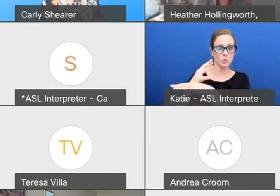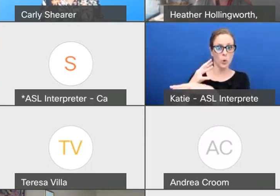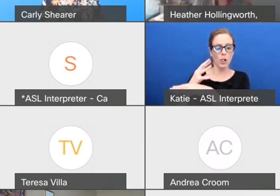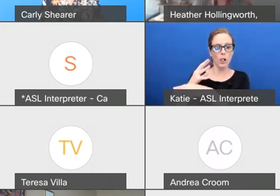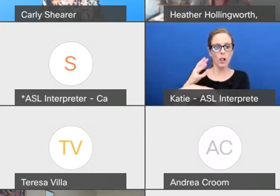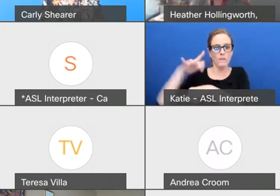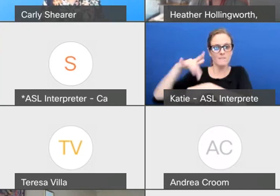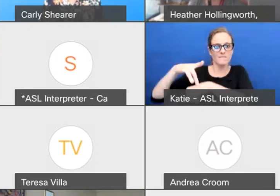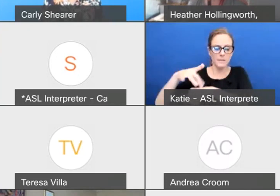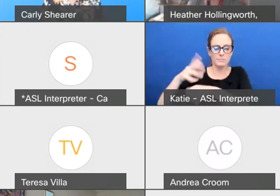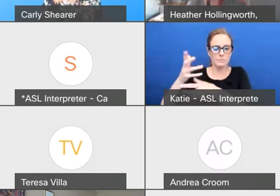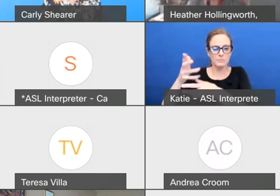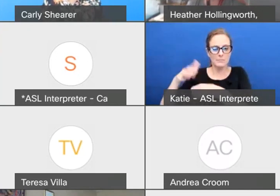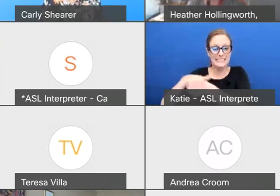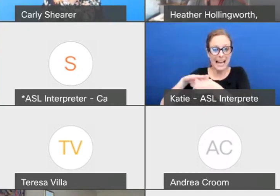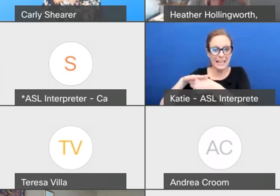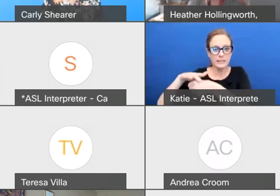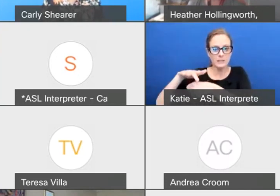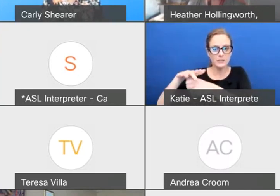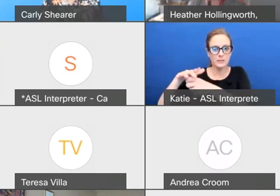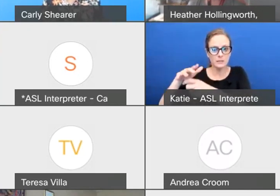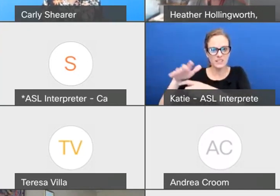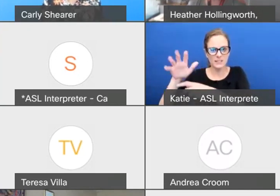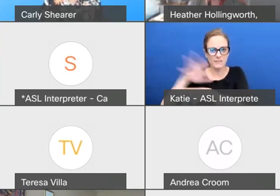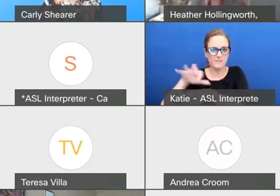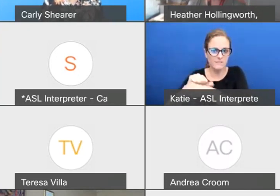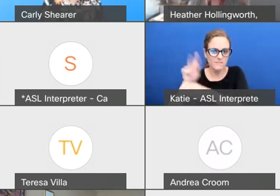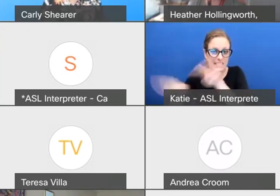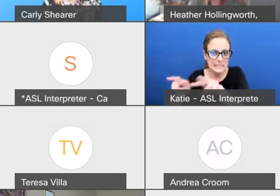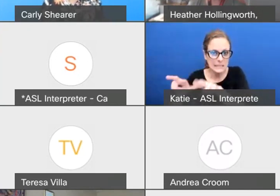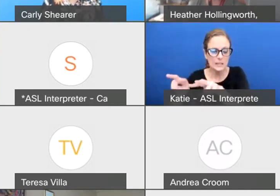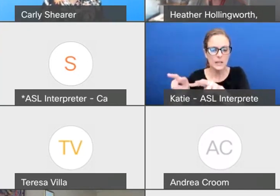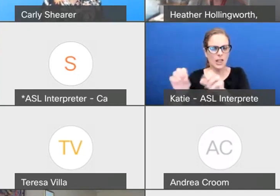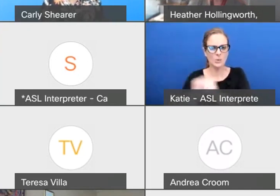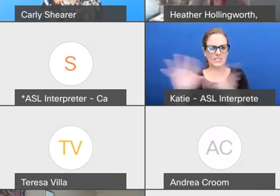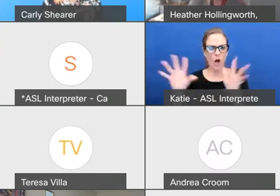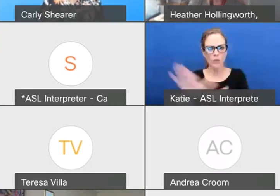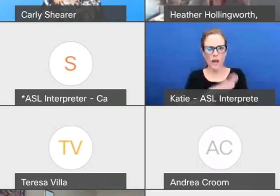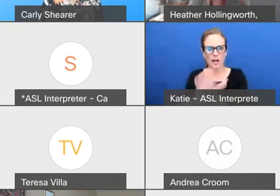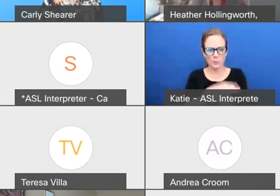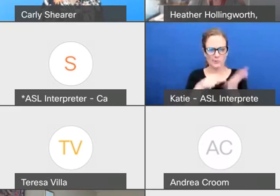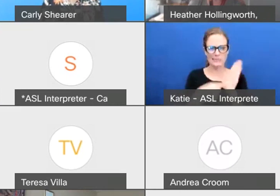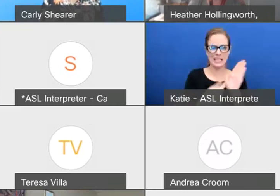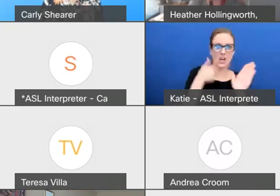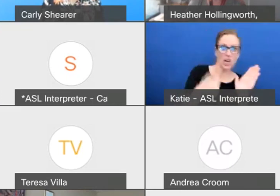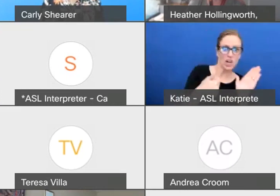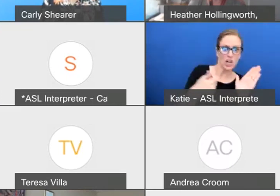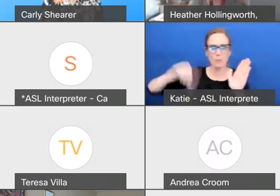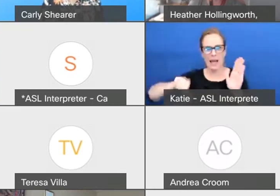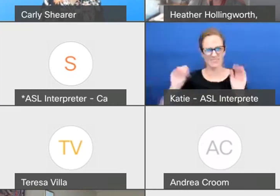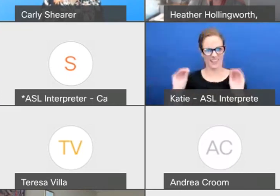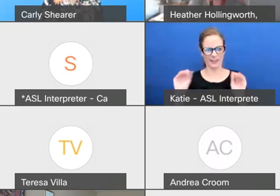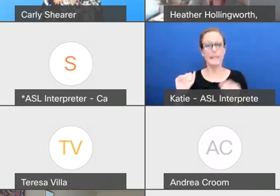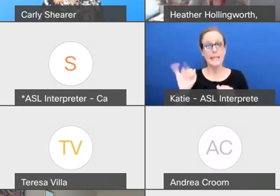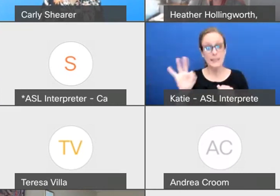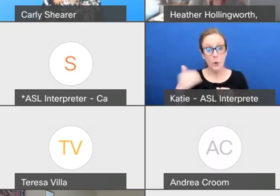nothing in writing indicating like good or bad. And so I guess the question would be, if you had a virtual site visit and